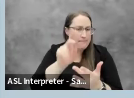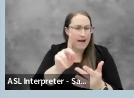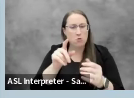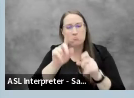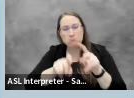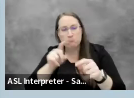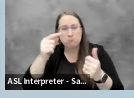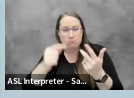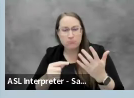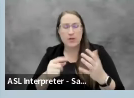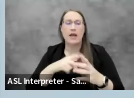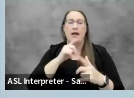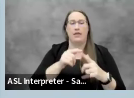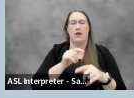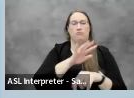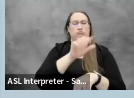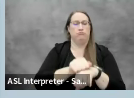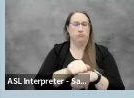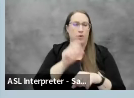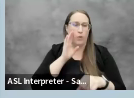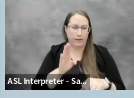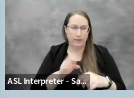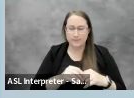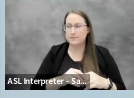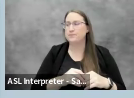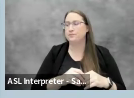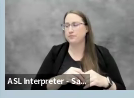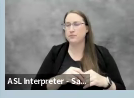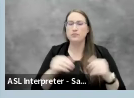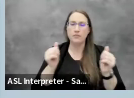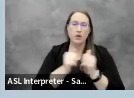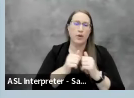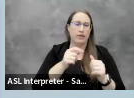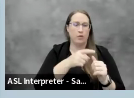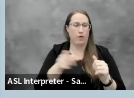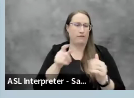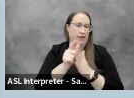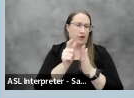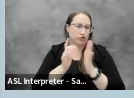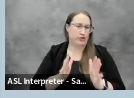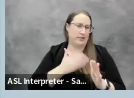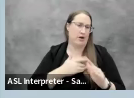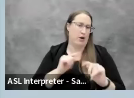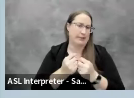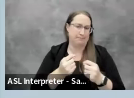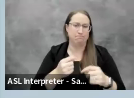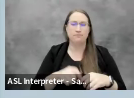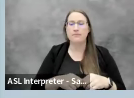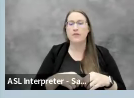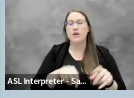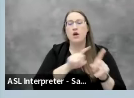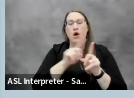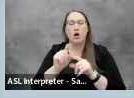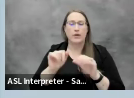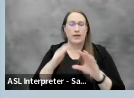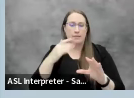then set up an intake call with one of the estate planning attorneys on our team. Likewise, you can